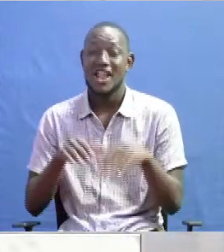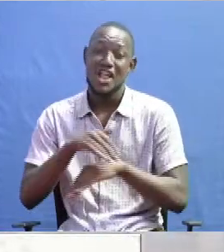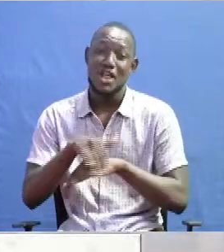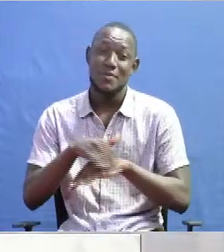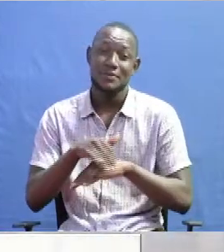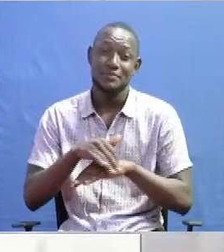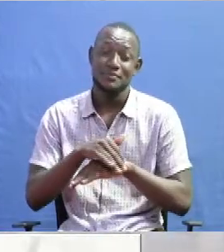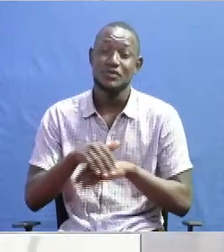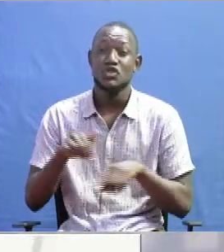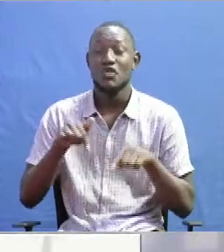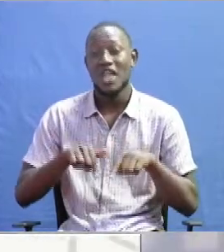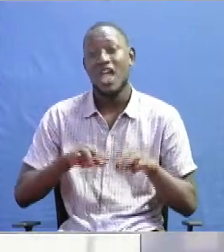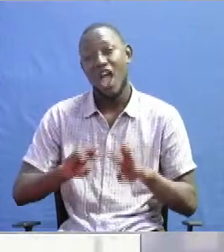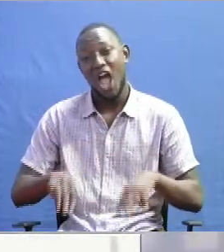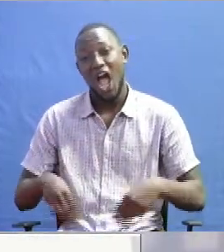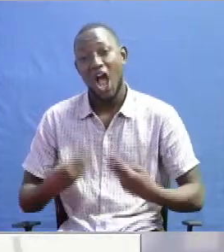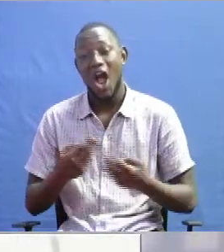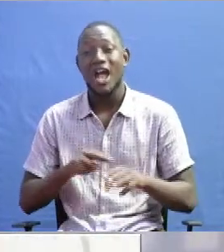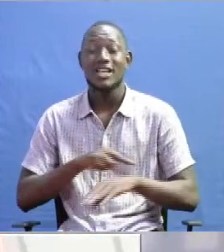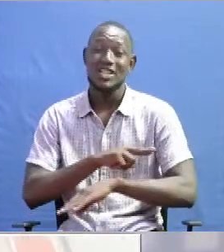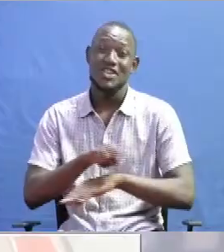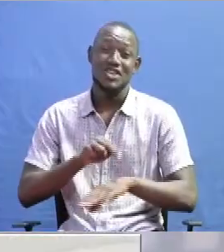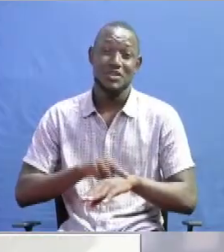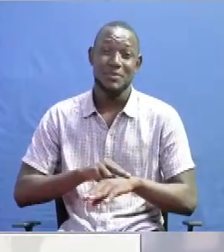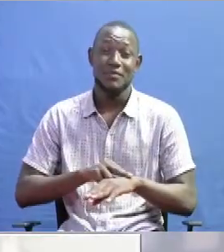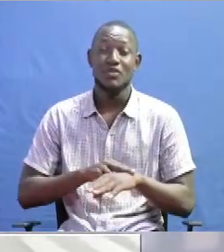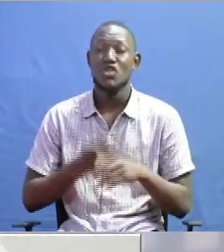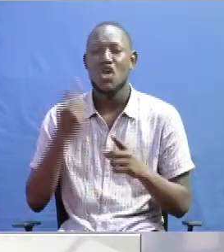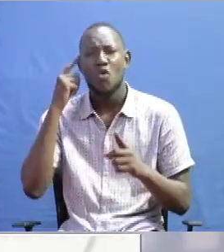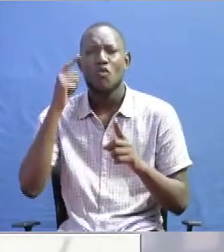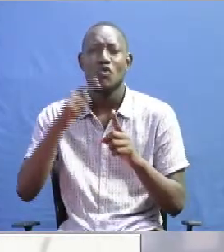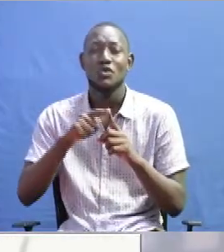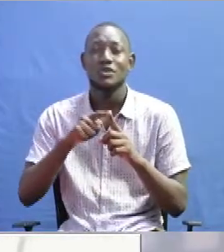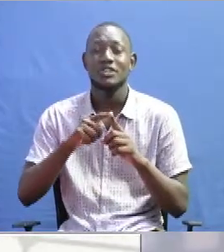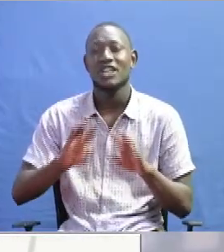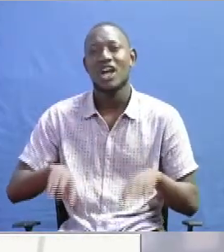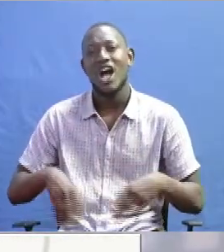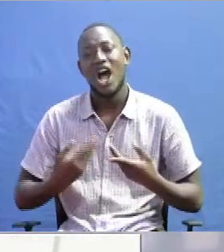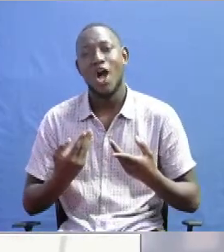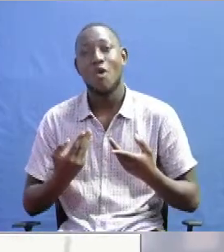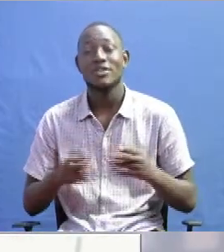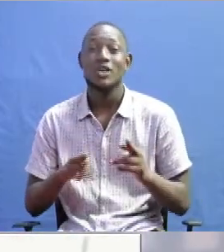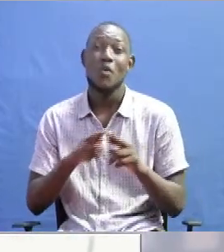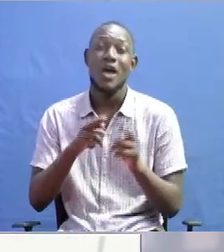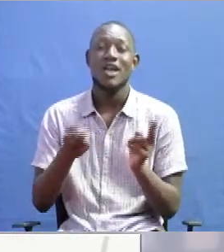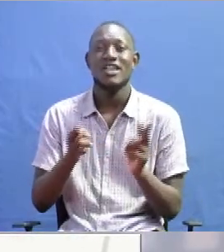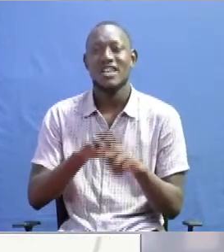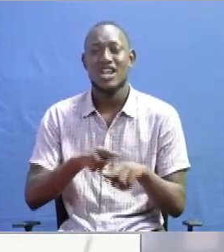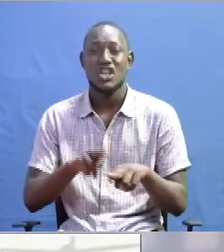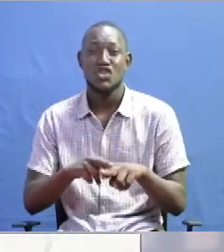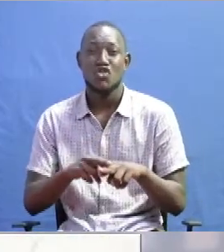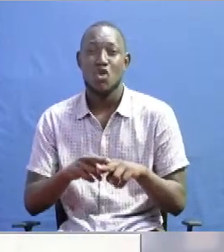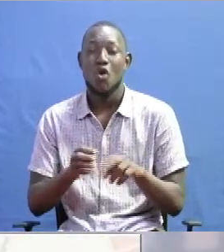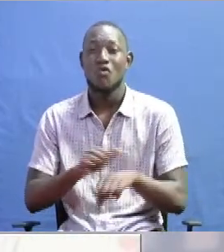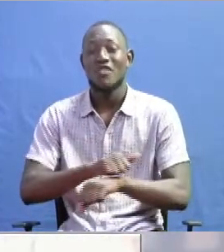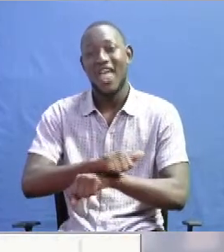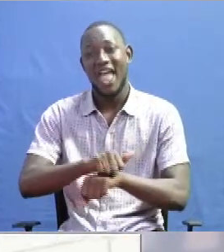we want to take a look, or rather focus on the State of Africa relation. And let me bring you closer to